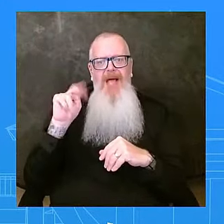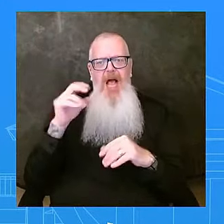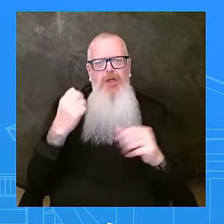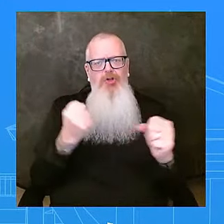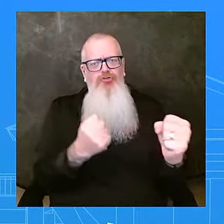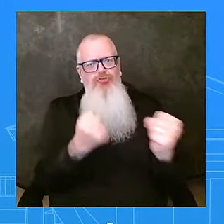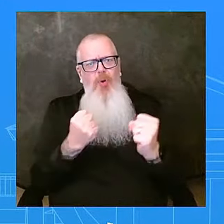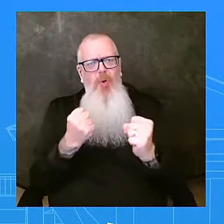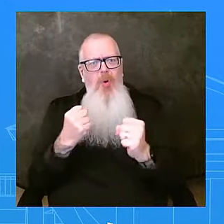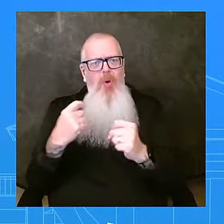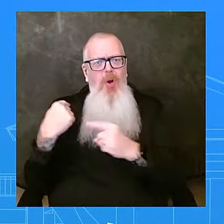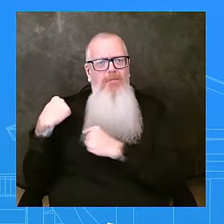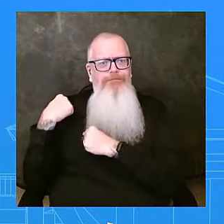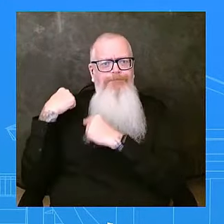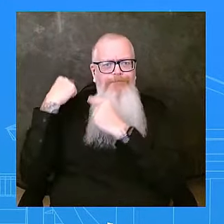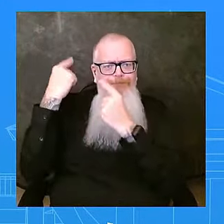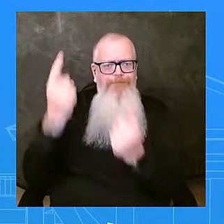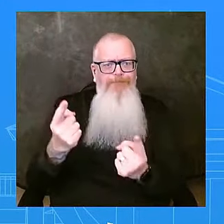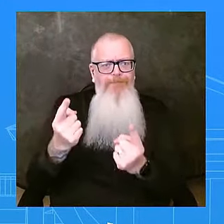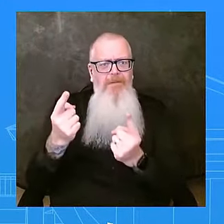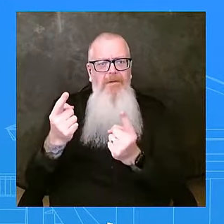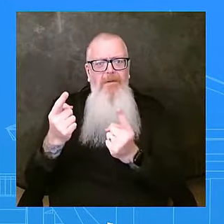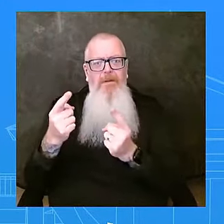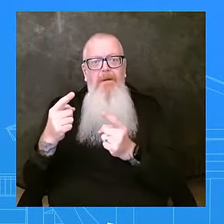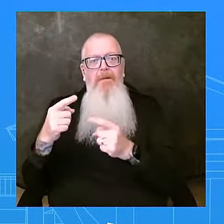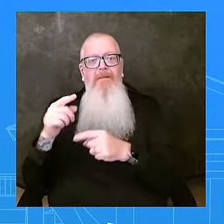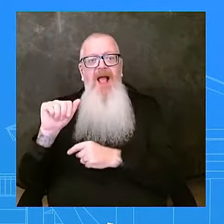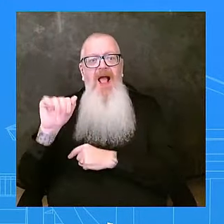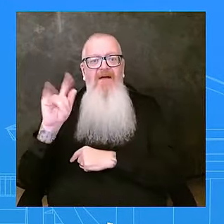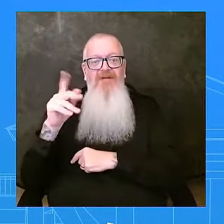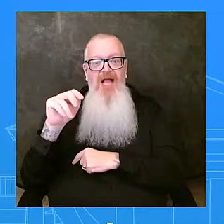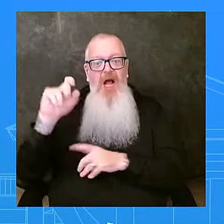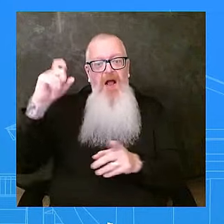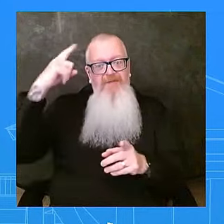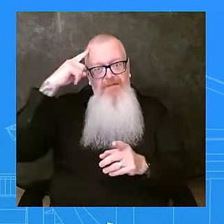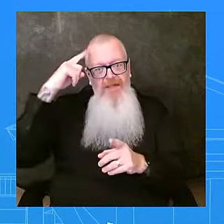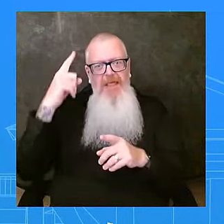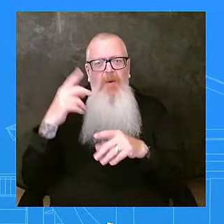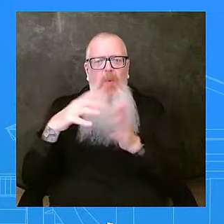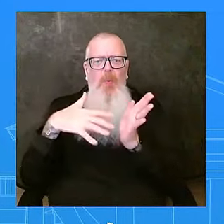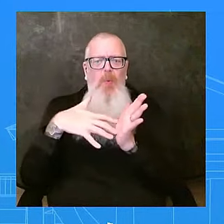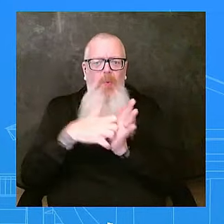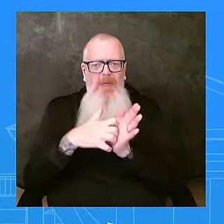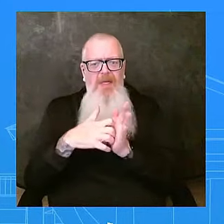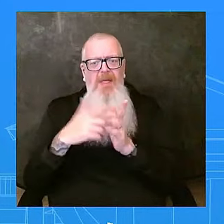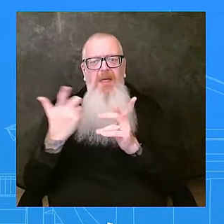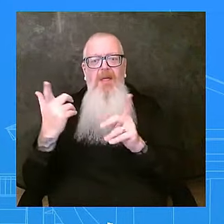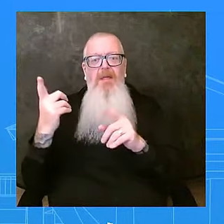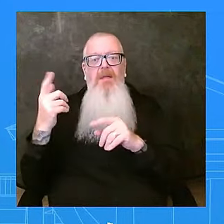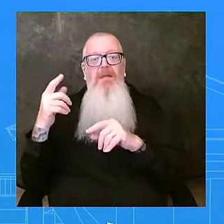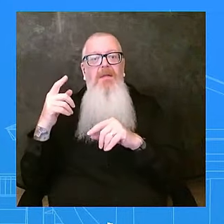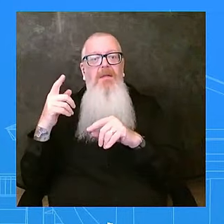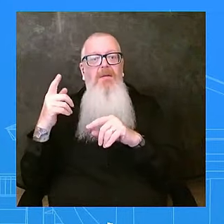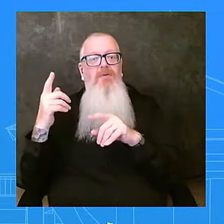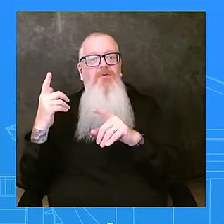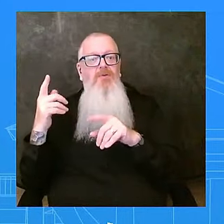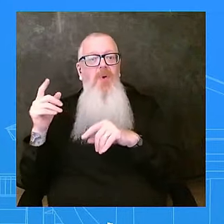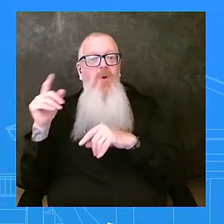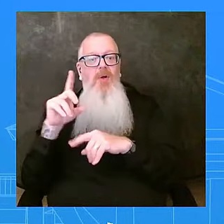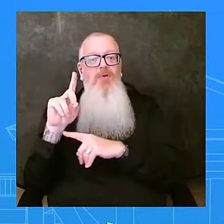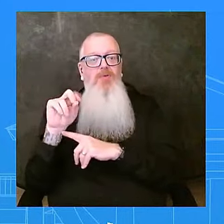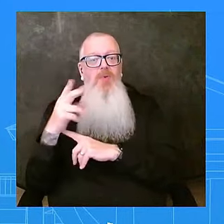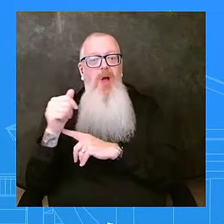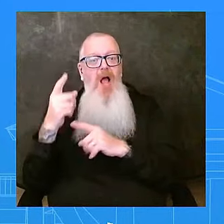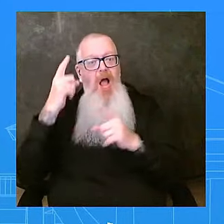the weakest. The Trump administration cut a deal called the Doha Agreement that mandated a complete U.S. withdrawal from Afghanistan, and